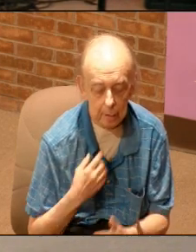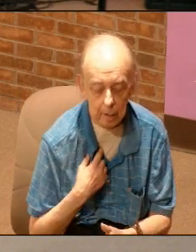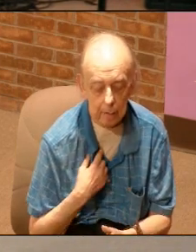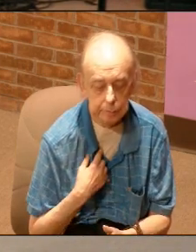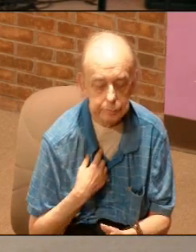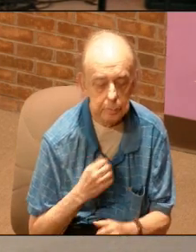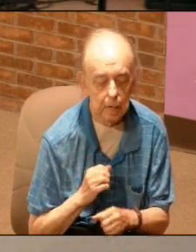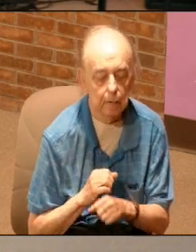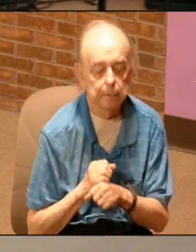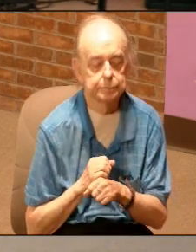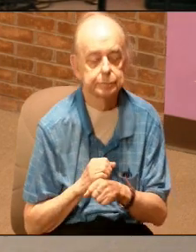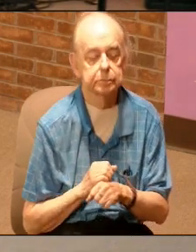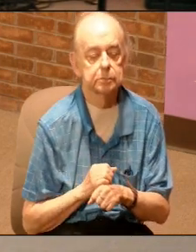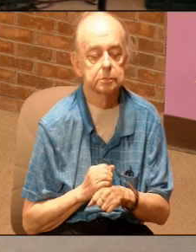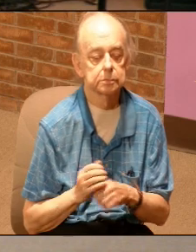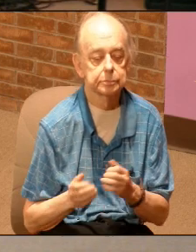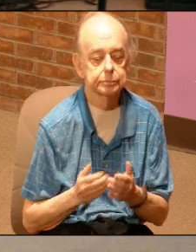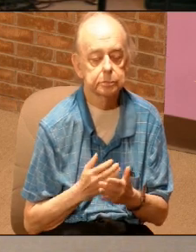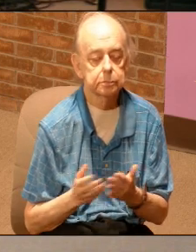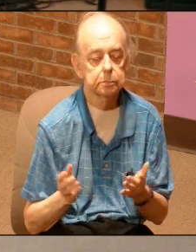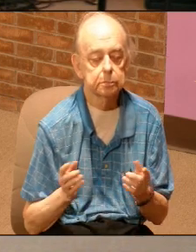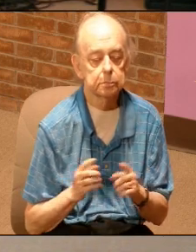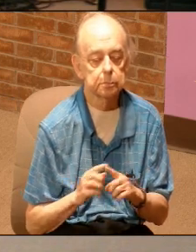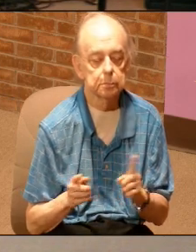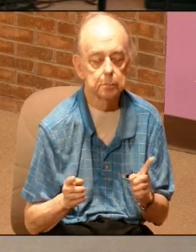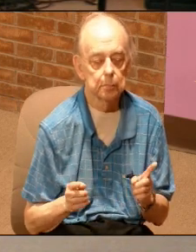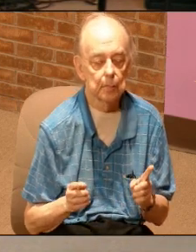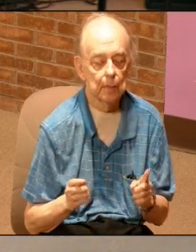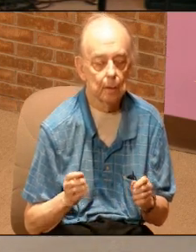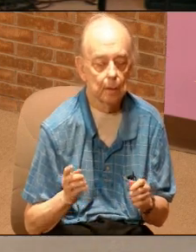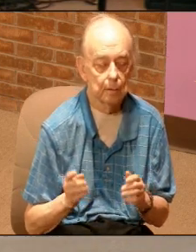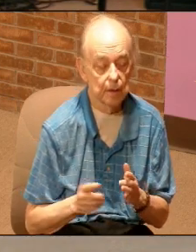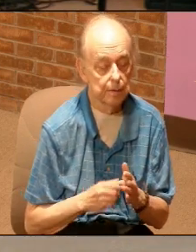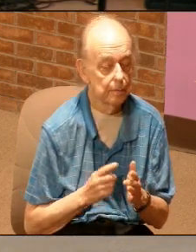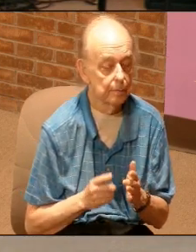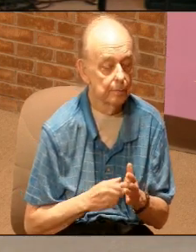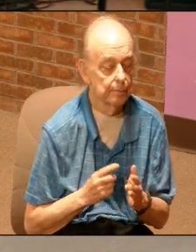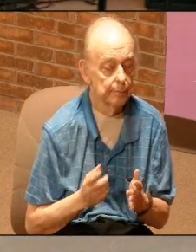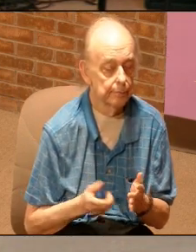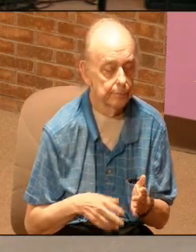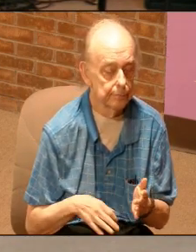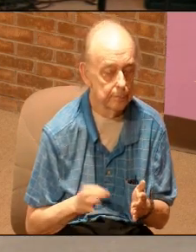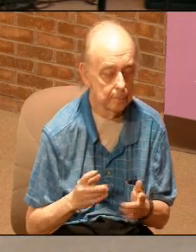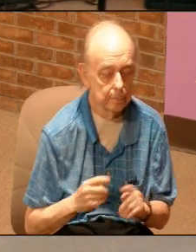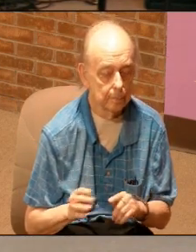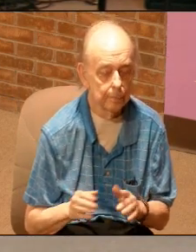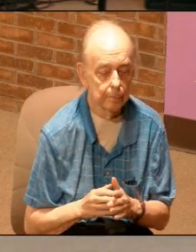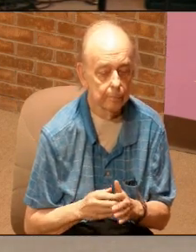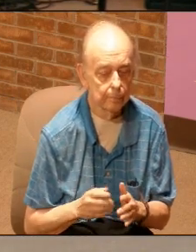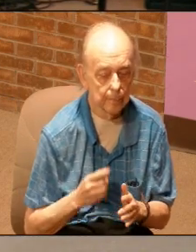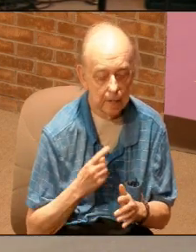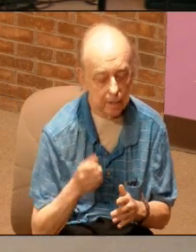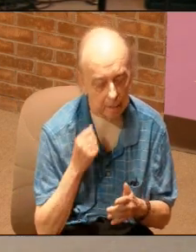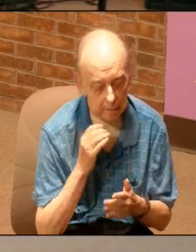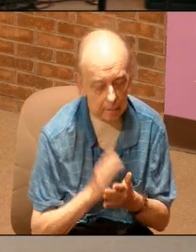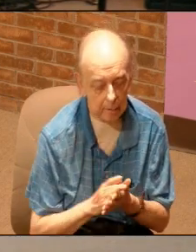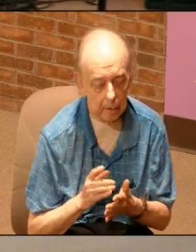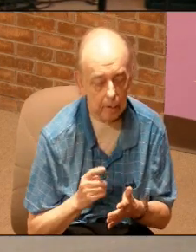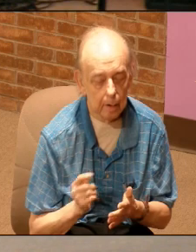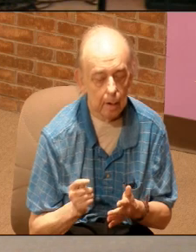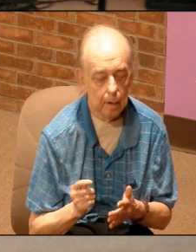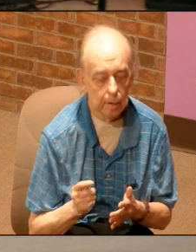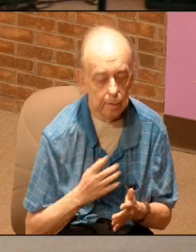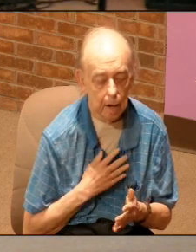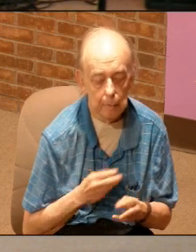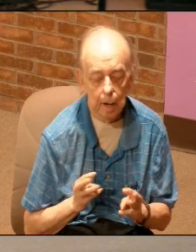my habit would be something different. And every once in a while, what I try to do is tell her, here, try